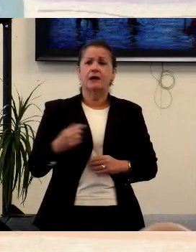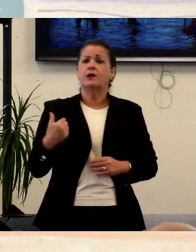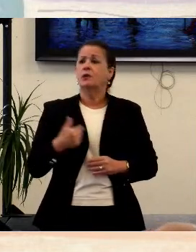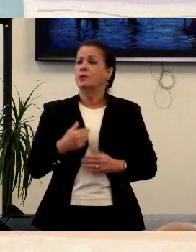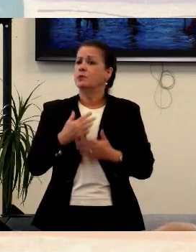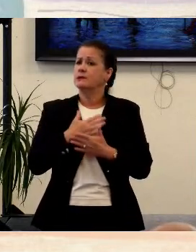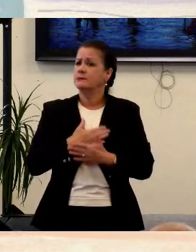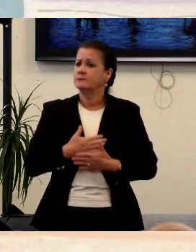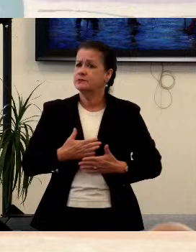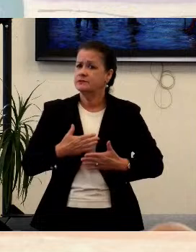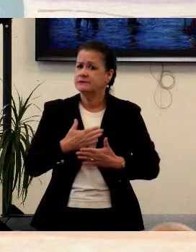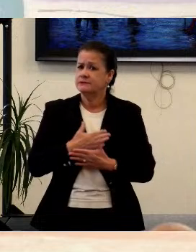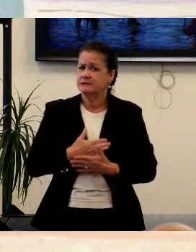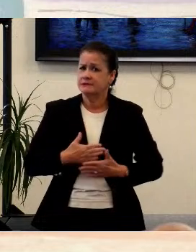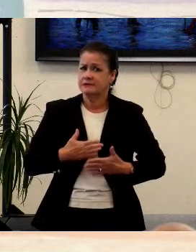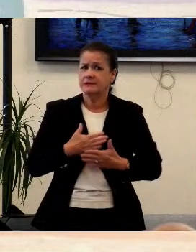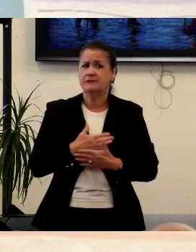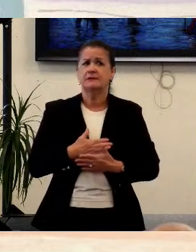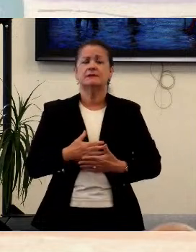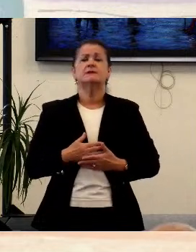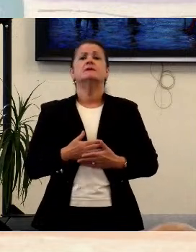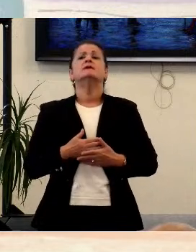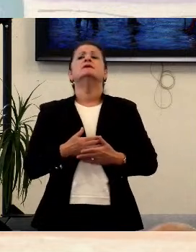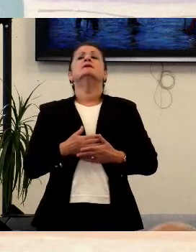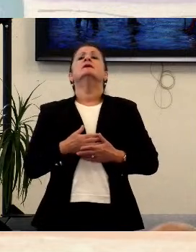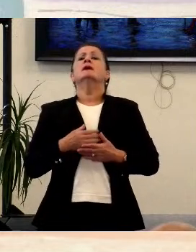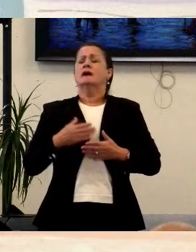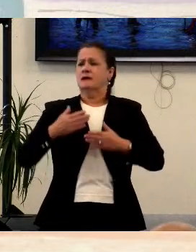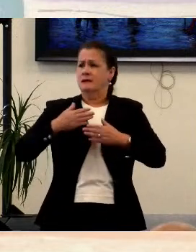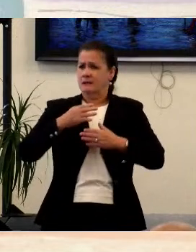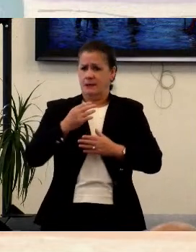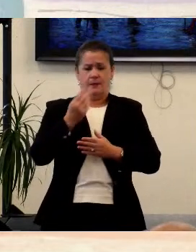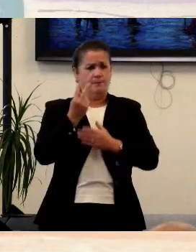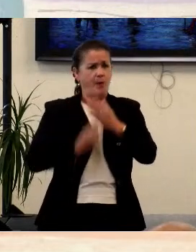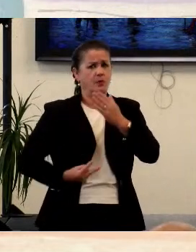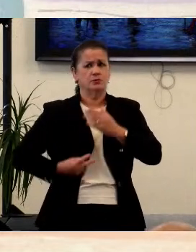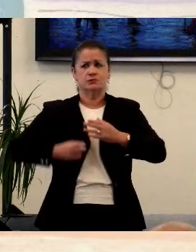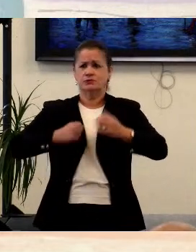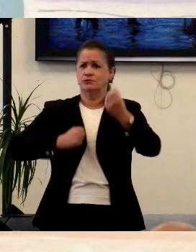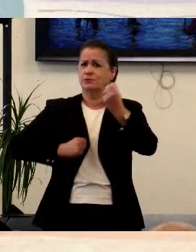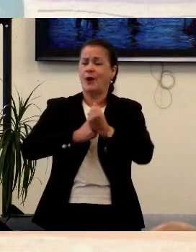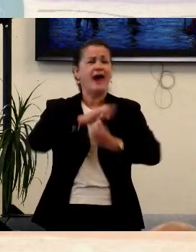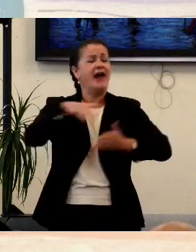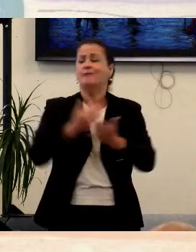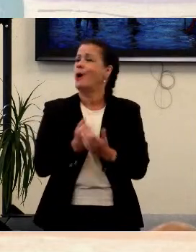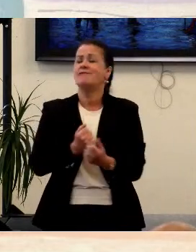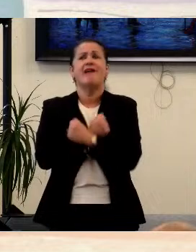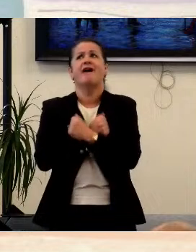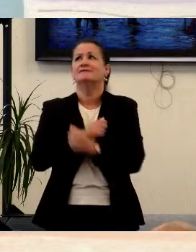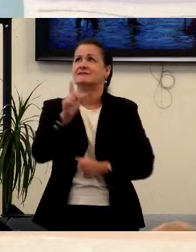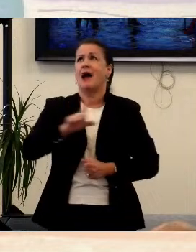appreciate the bipartisan support. Everyone loves libraries, yay!